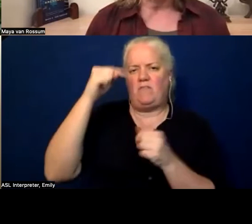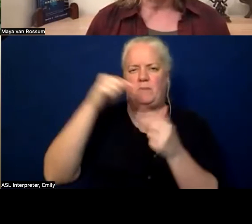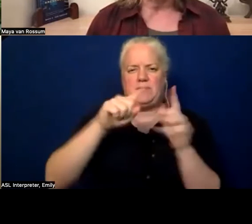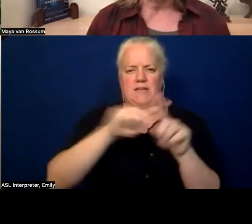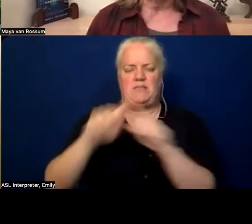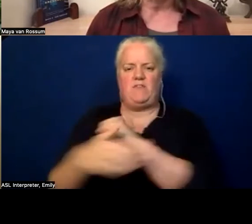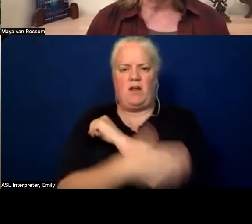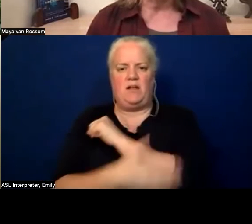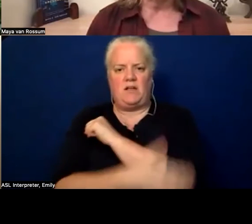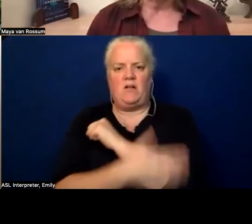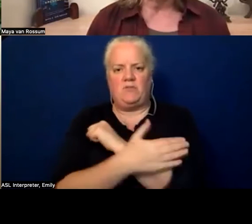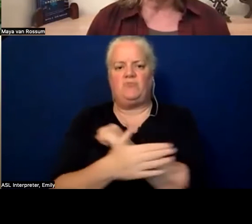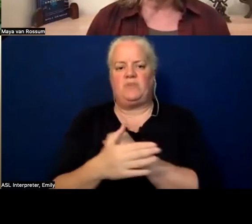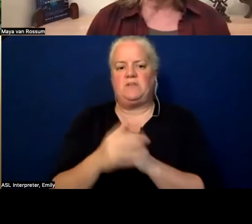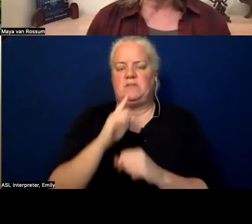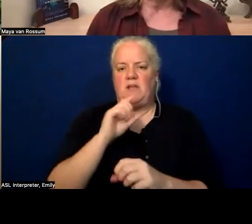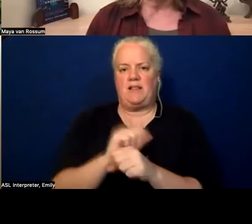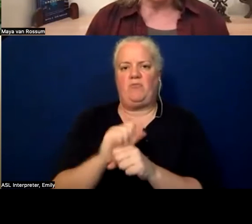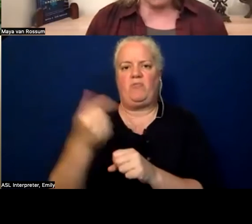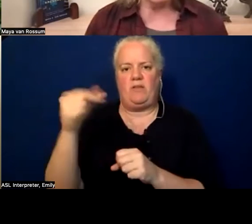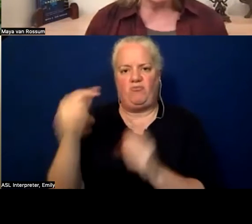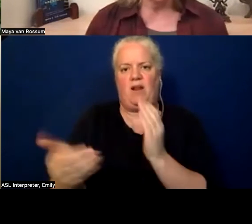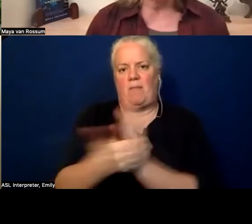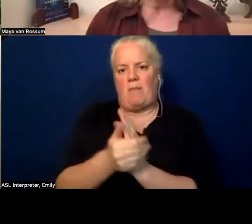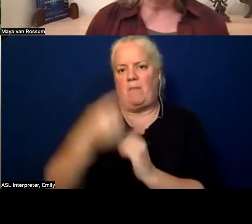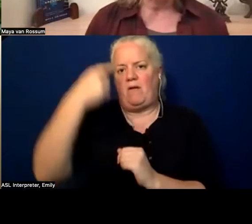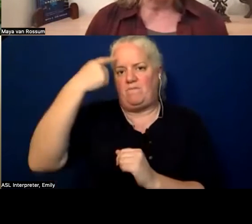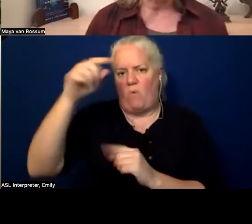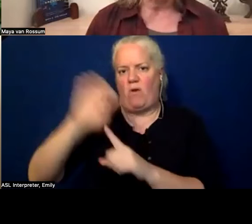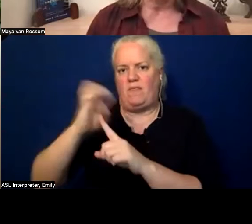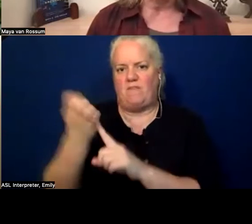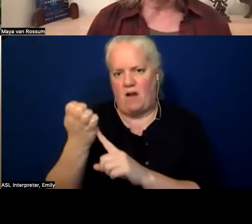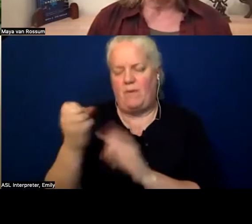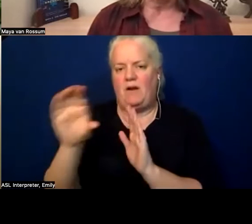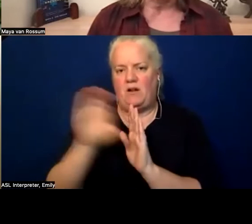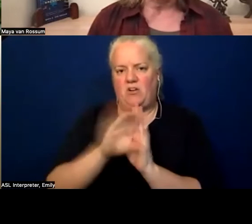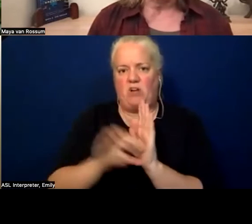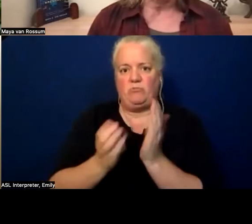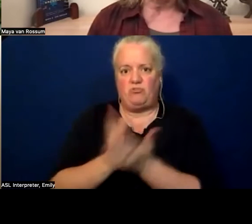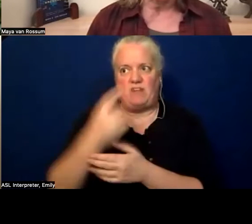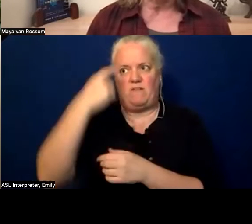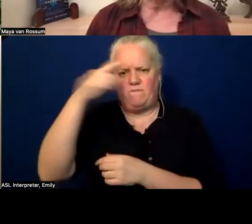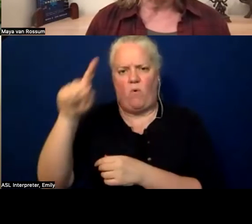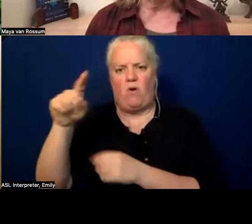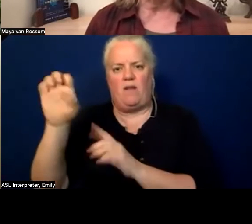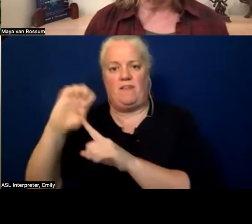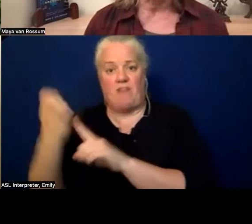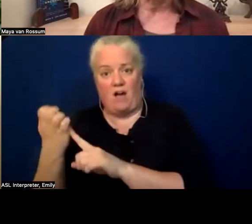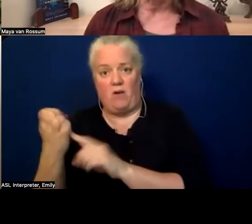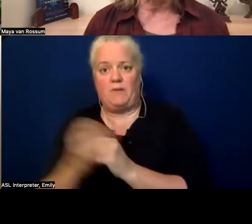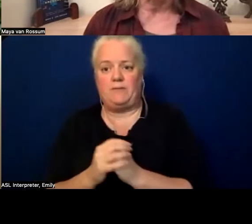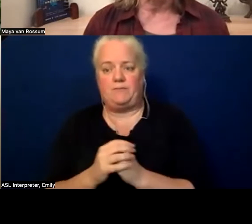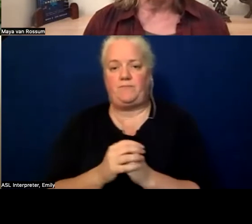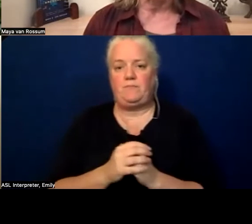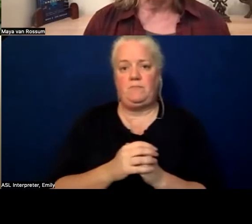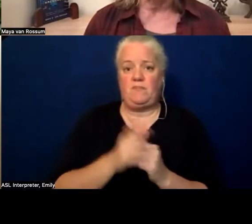Green Amendment for the environment, right? Like constitutional rights for the environment. So yeah, that's pretty forward